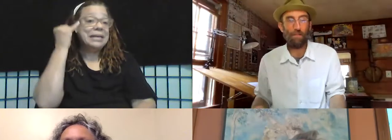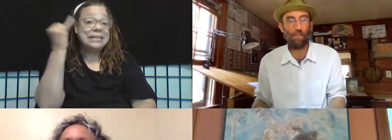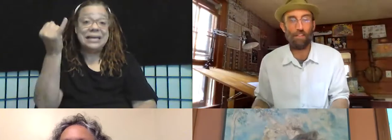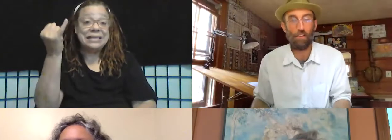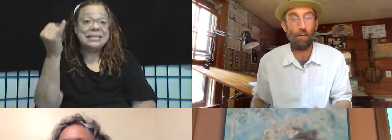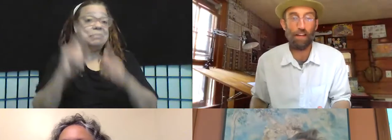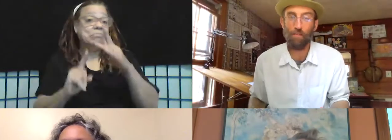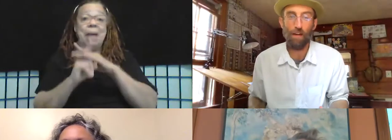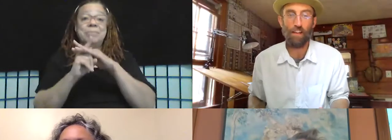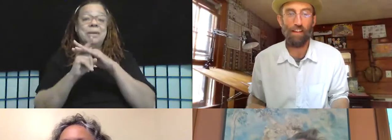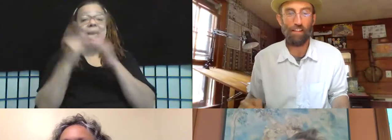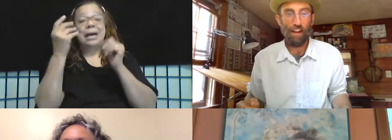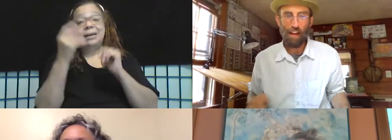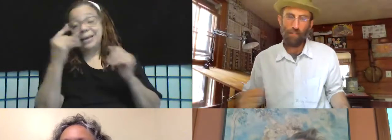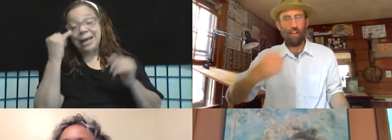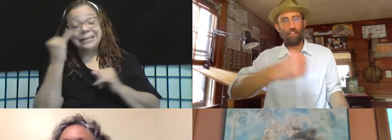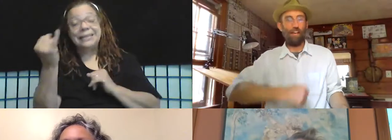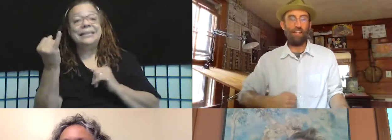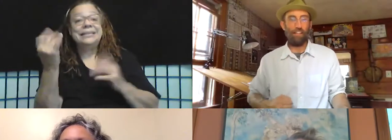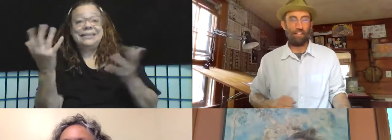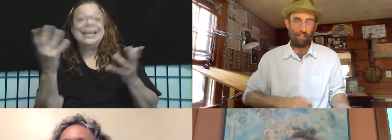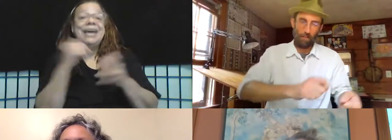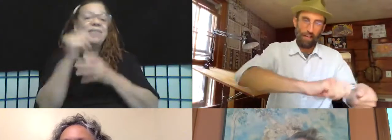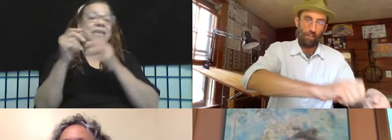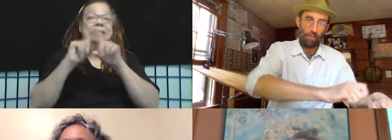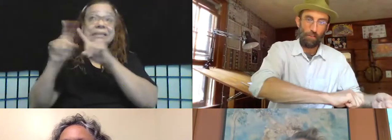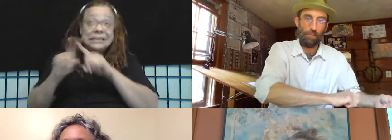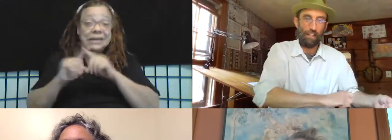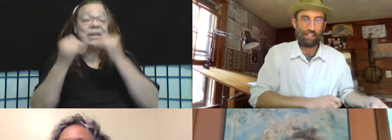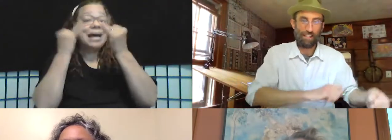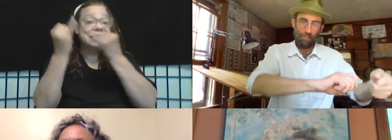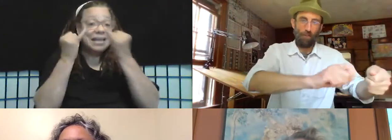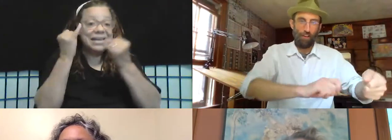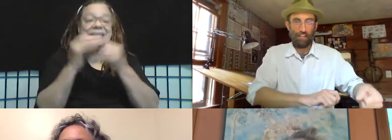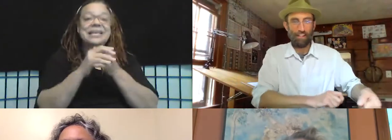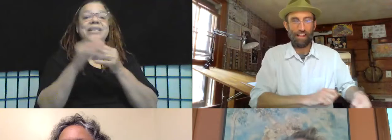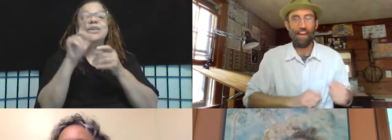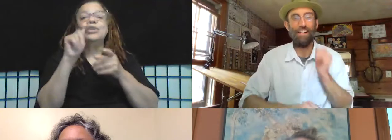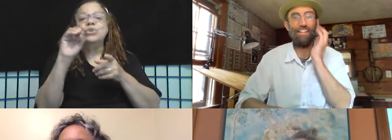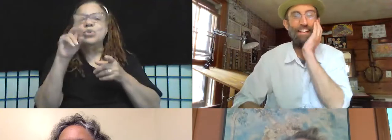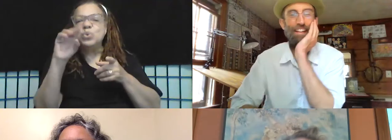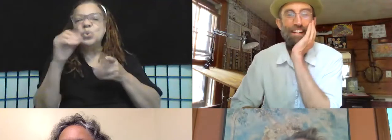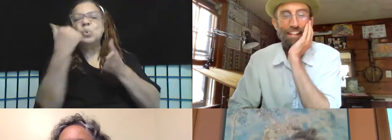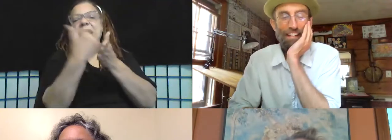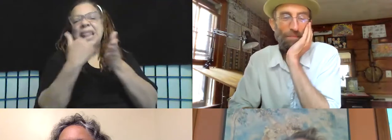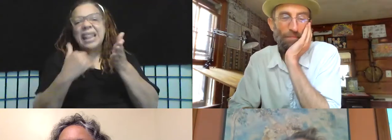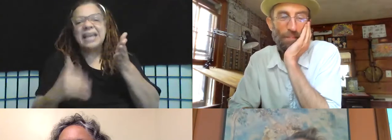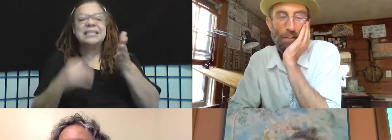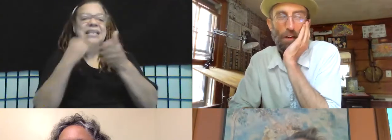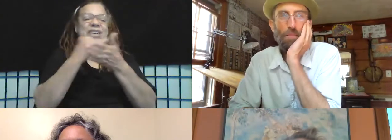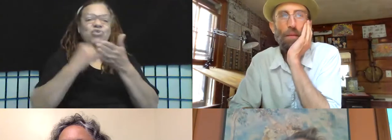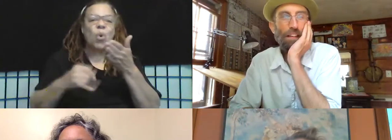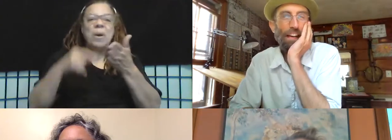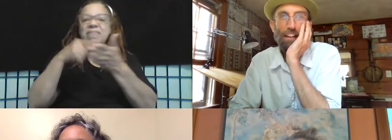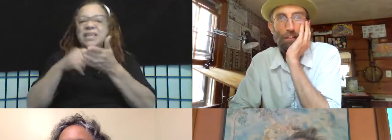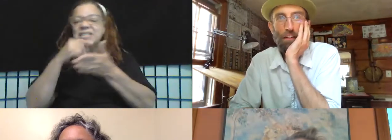That's what keeps you going, as much as having lots of ideas and going down your to-do list and drawing this and that. And